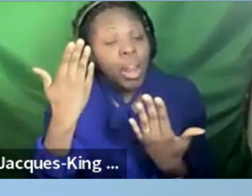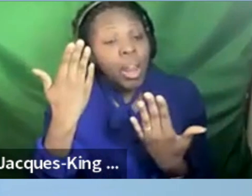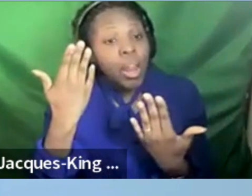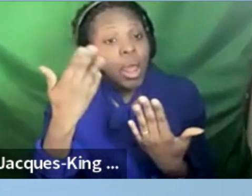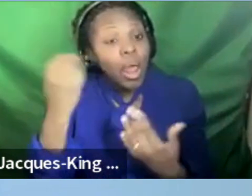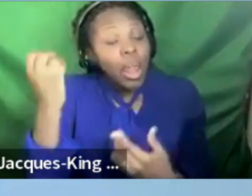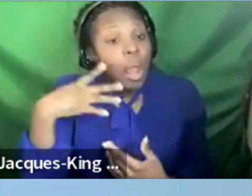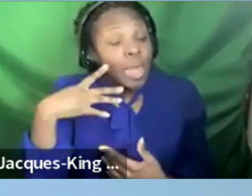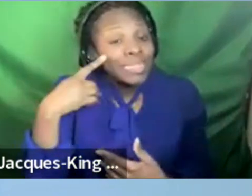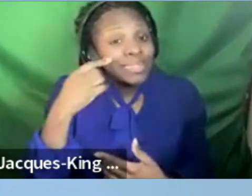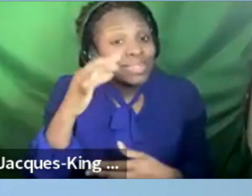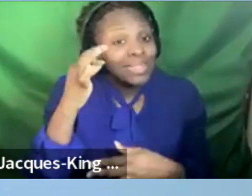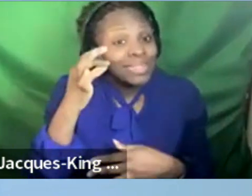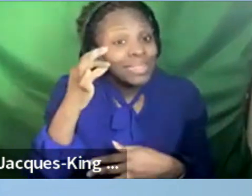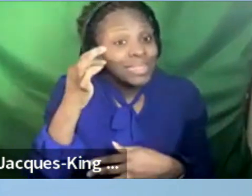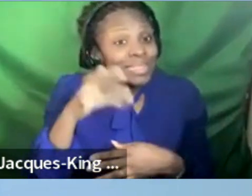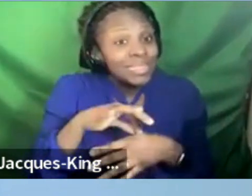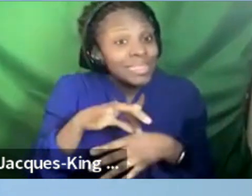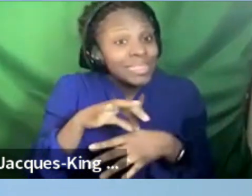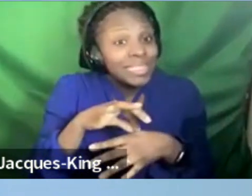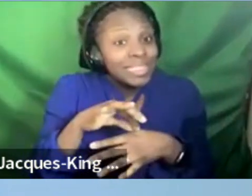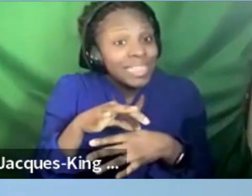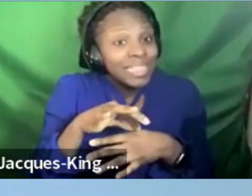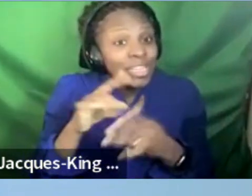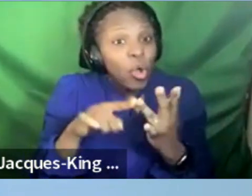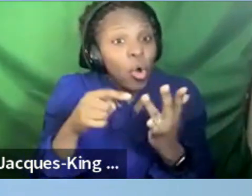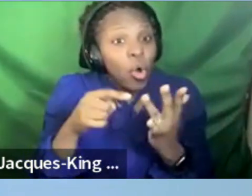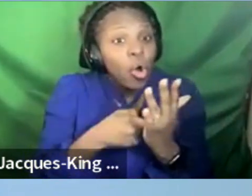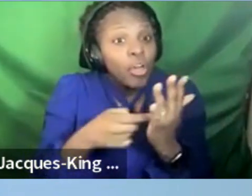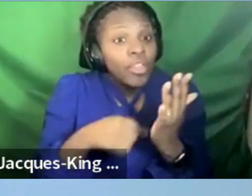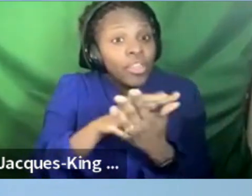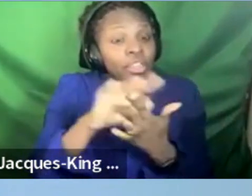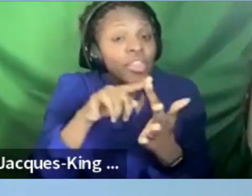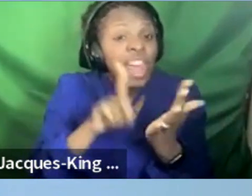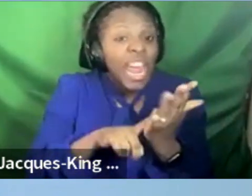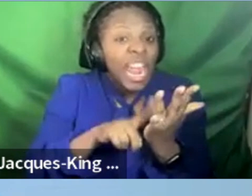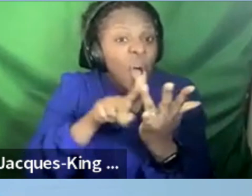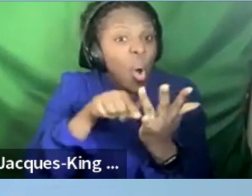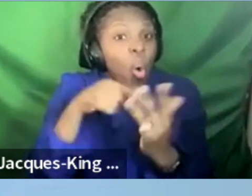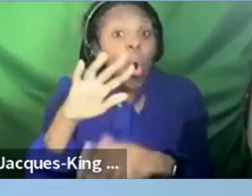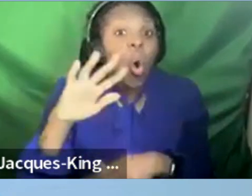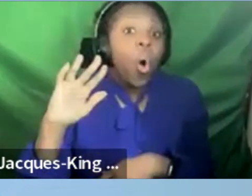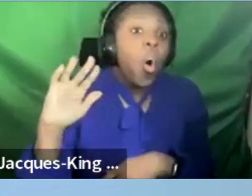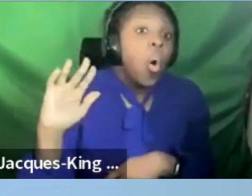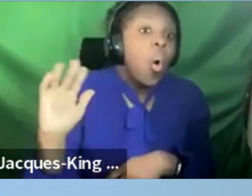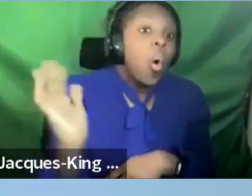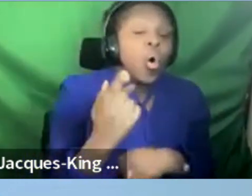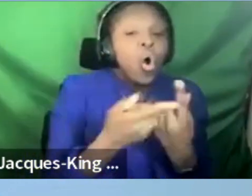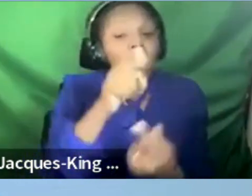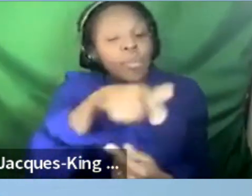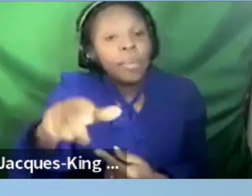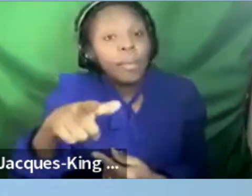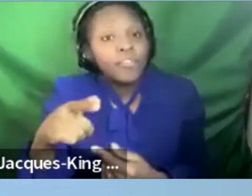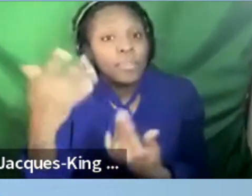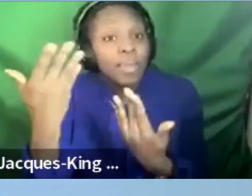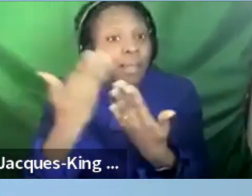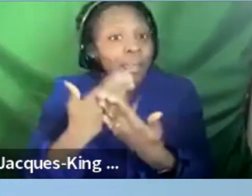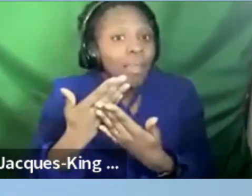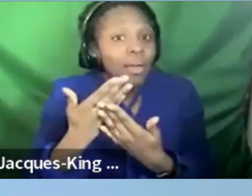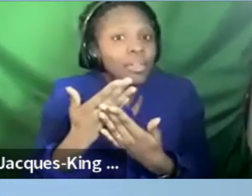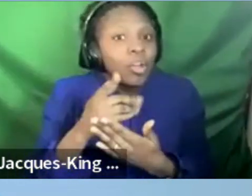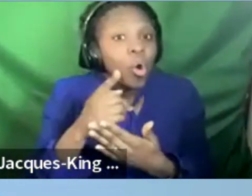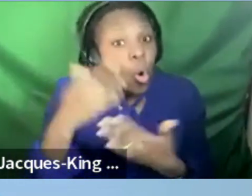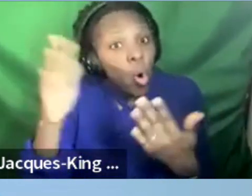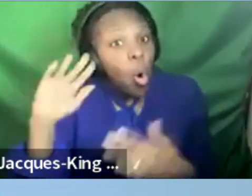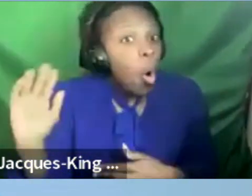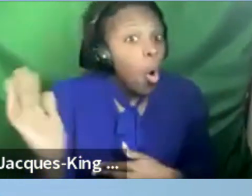Othello, then everybody else has to be light-skinned than you. It's as simple as that. Or what if